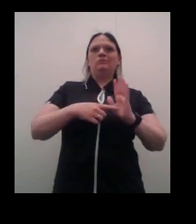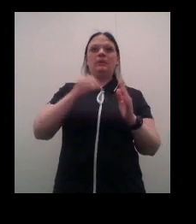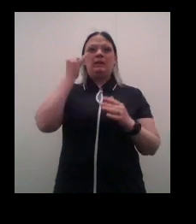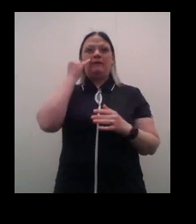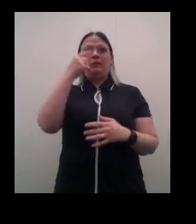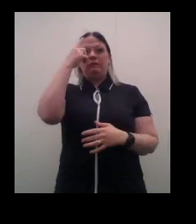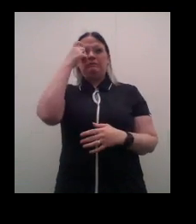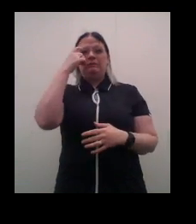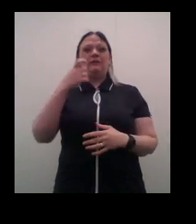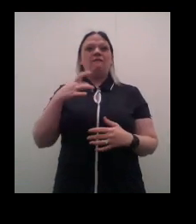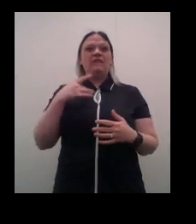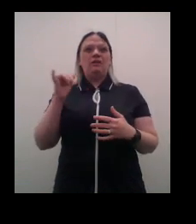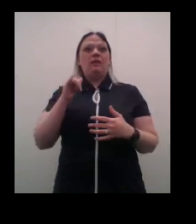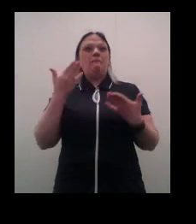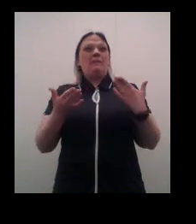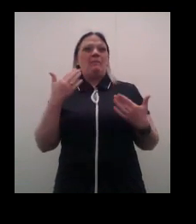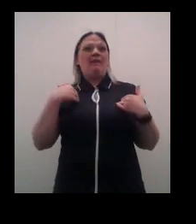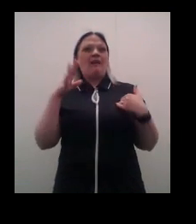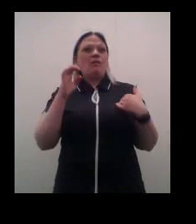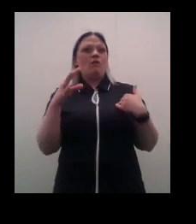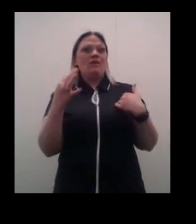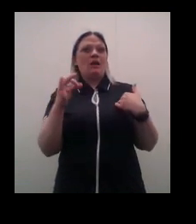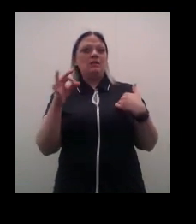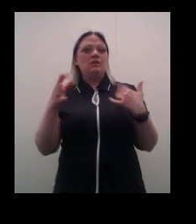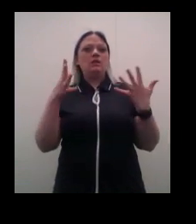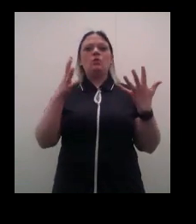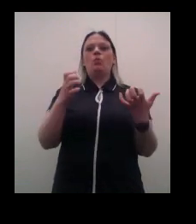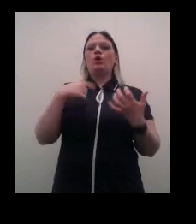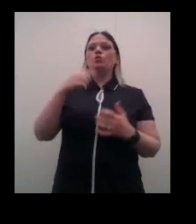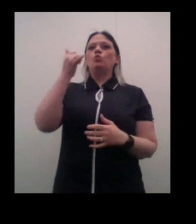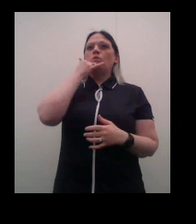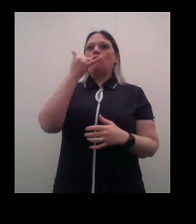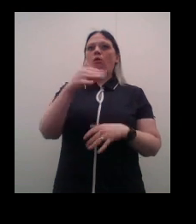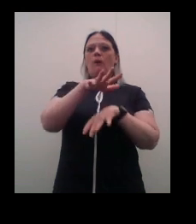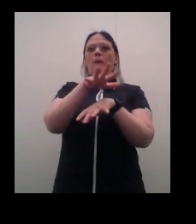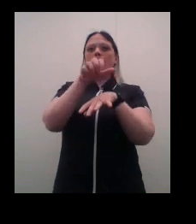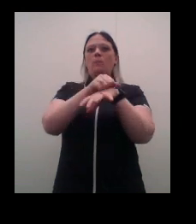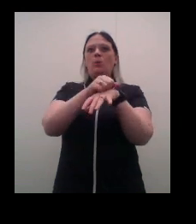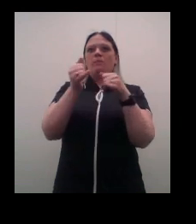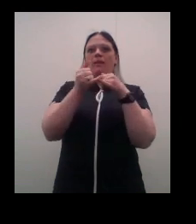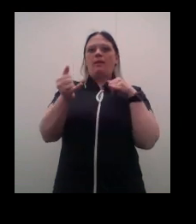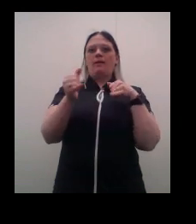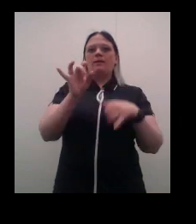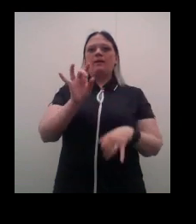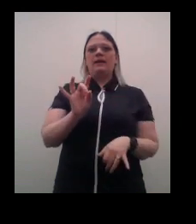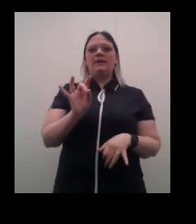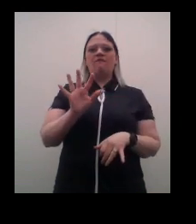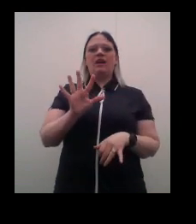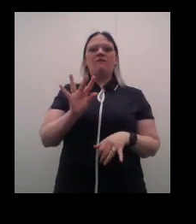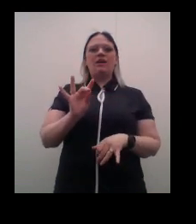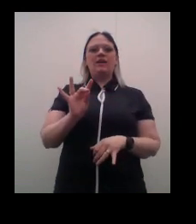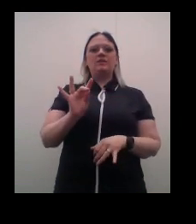to COVID-19, we would like you to call our appointment line at